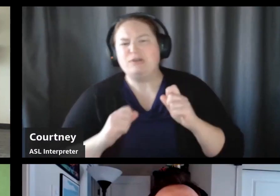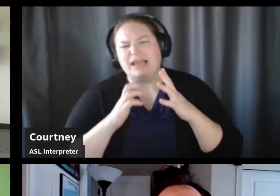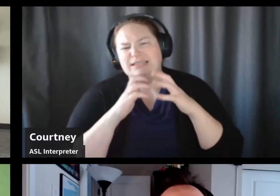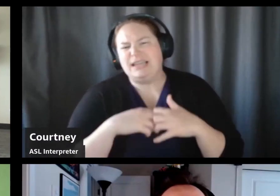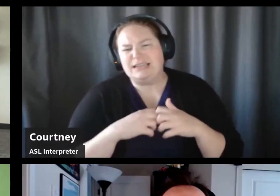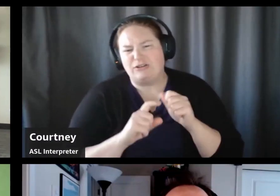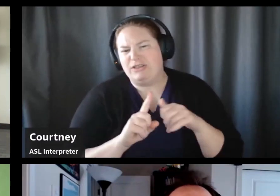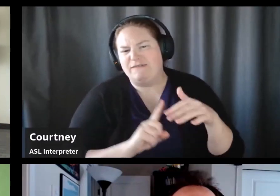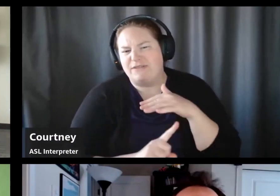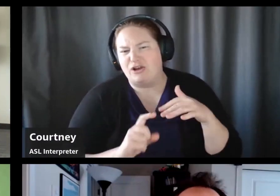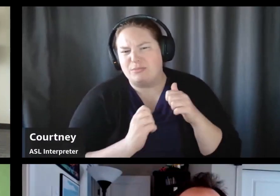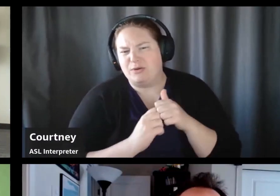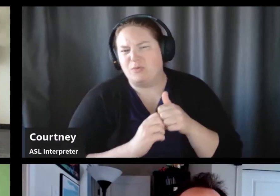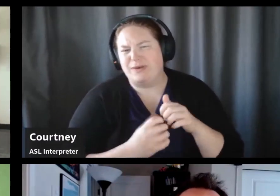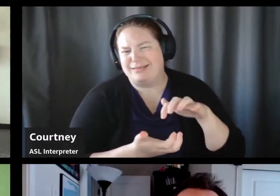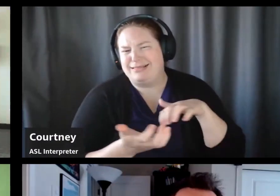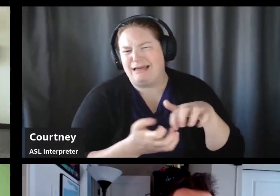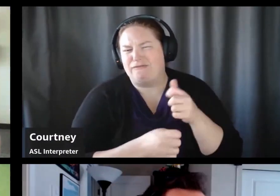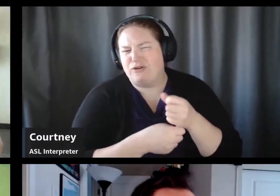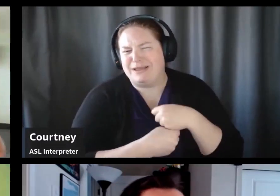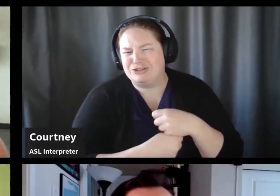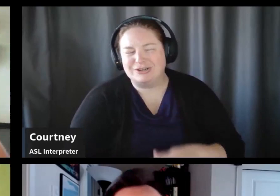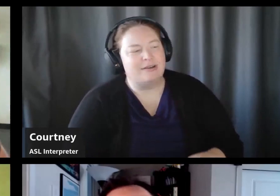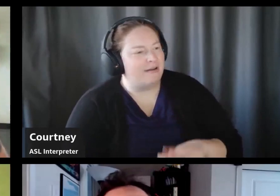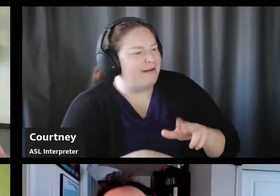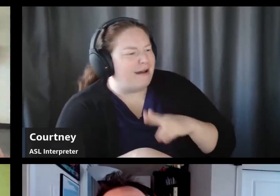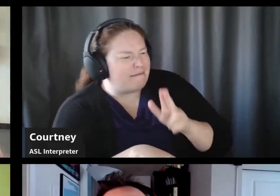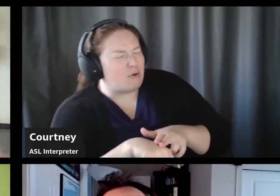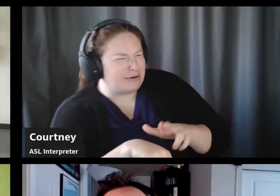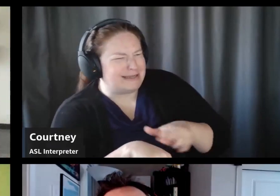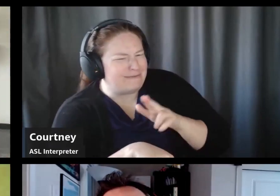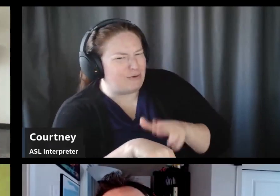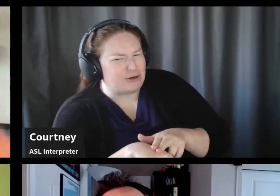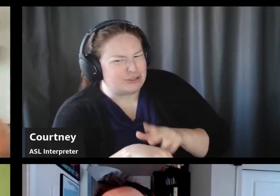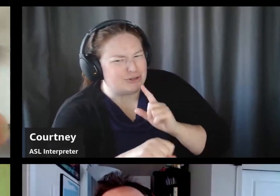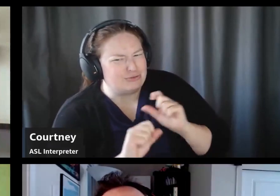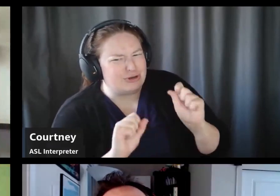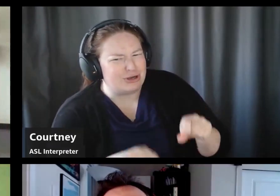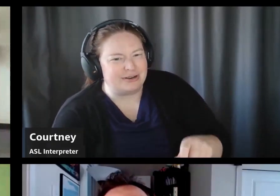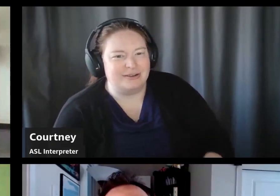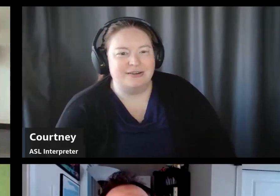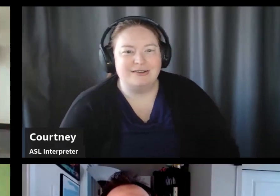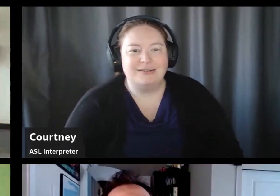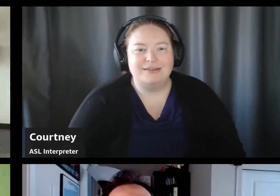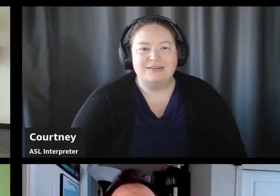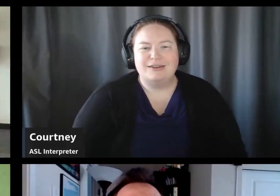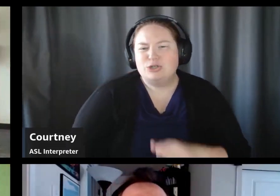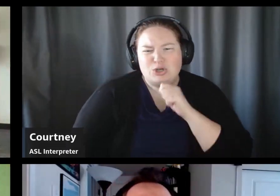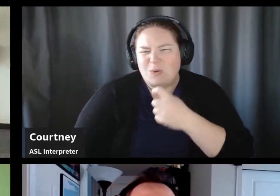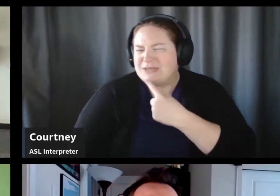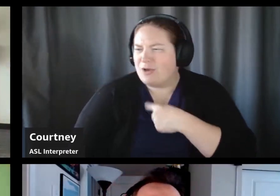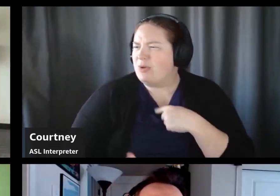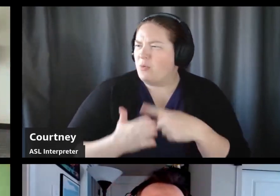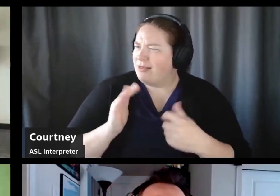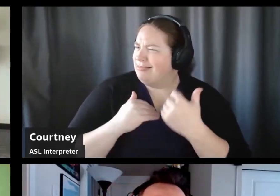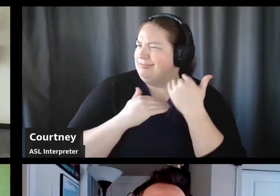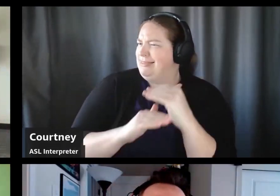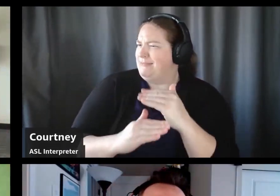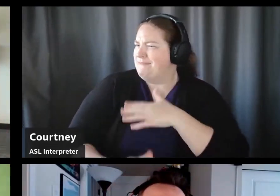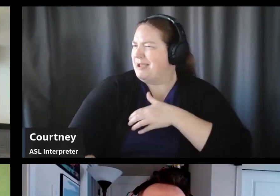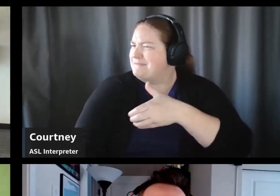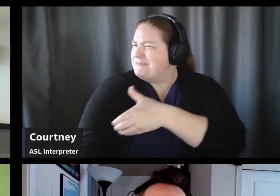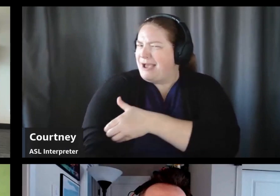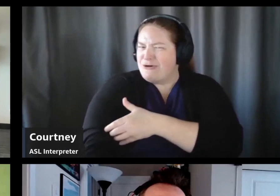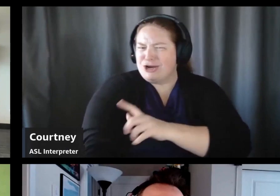CloudFormation. Of course. Of course you could. Don't tell me like what restricts my power. Like, no way. You No,